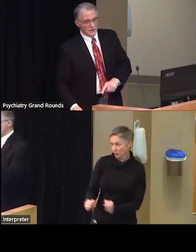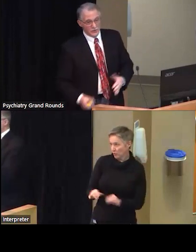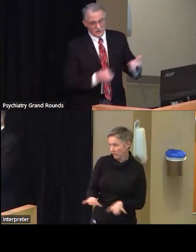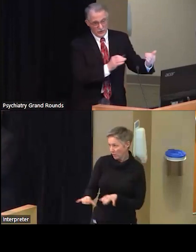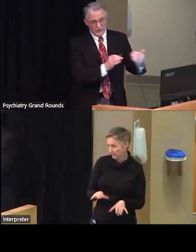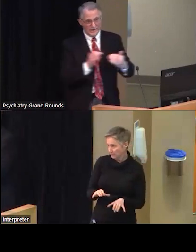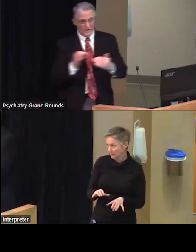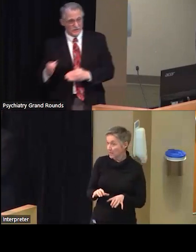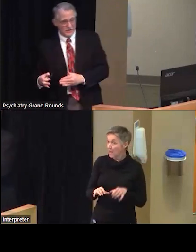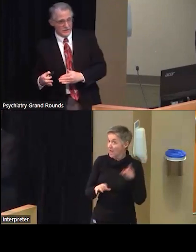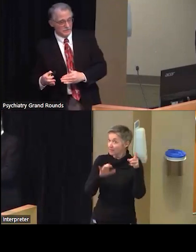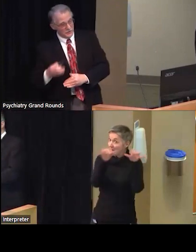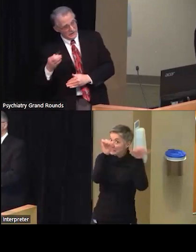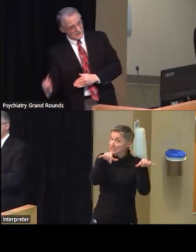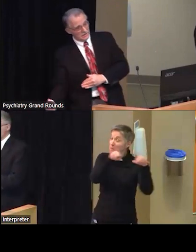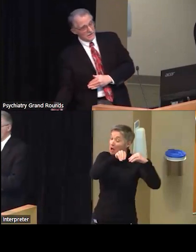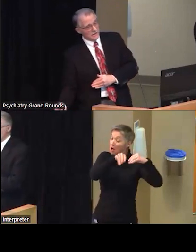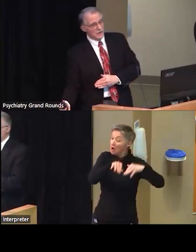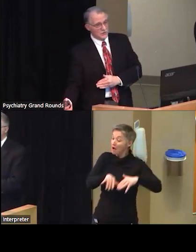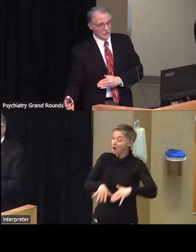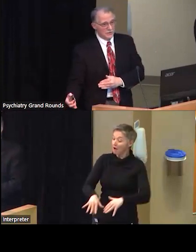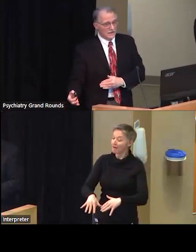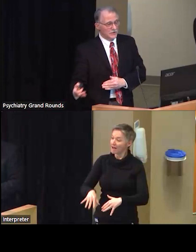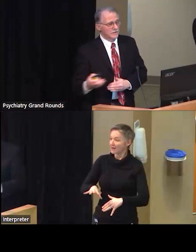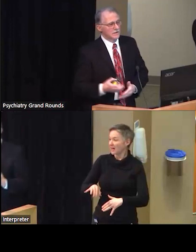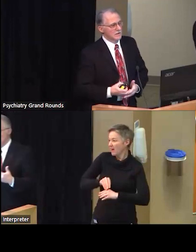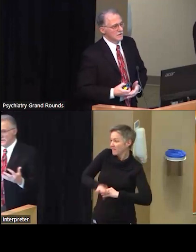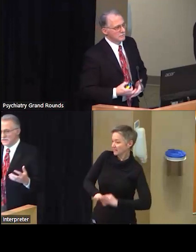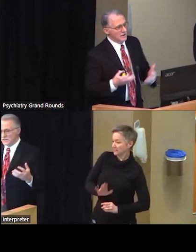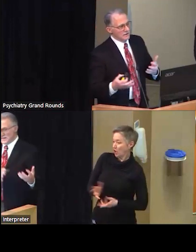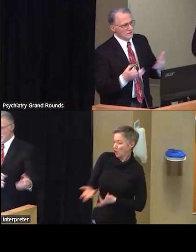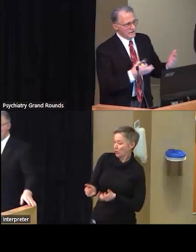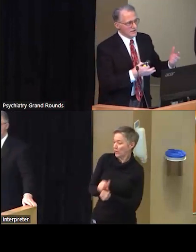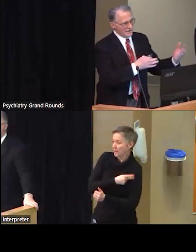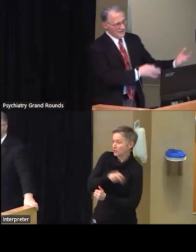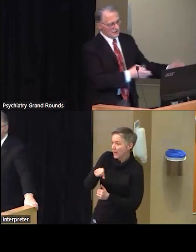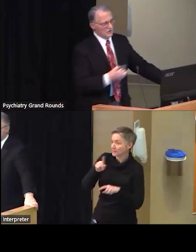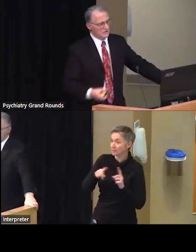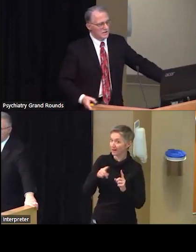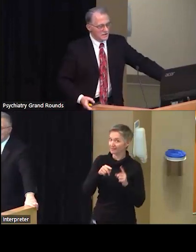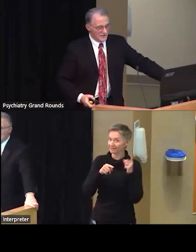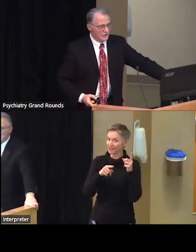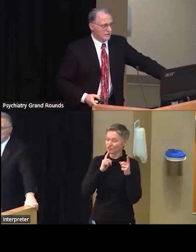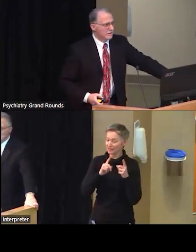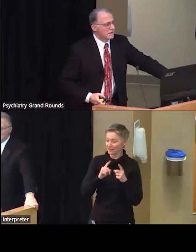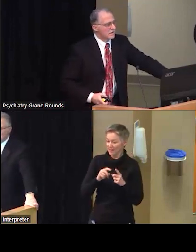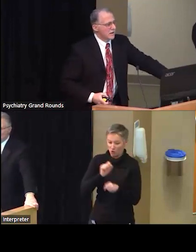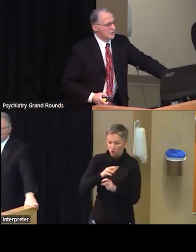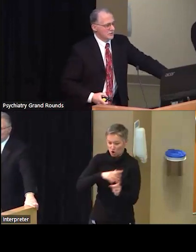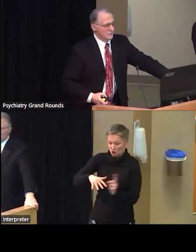the individual. It's trickled down to them. They're the last touch with the patient, but the events and the conditions